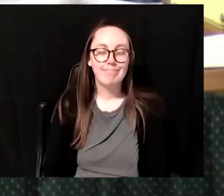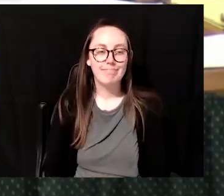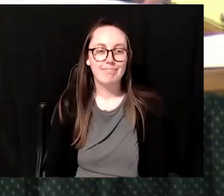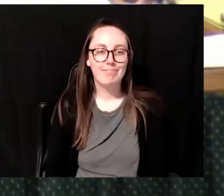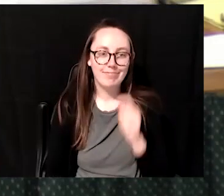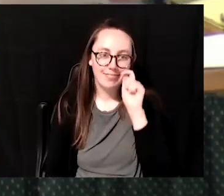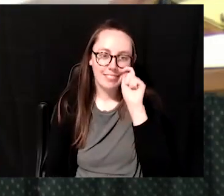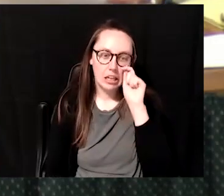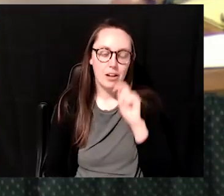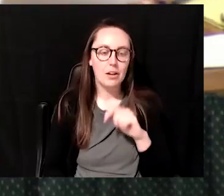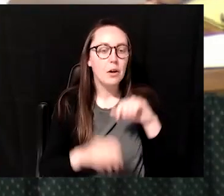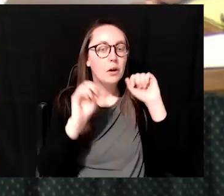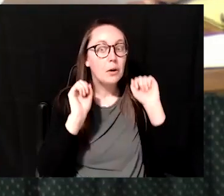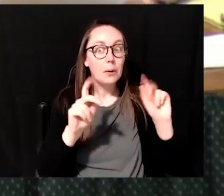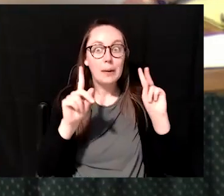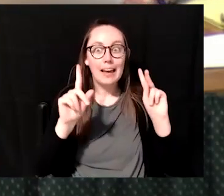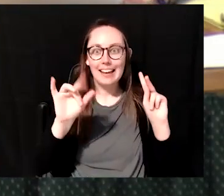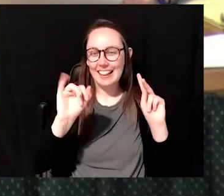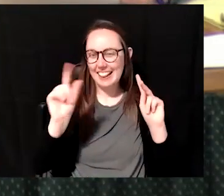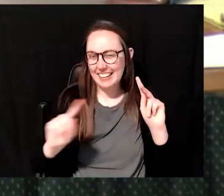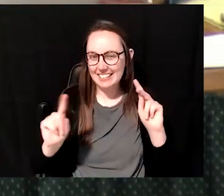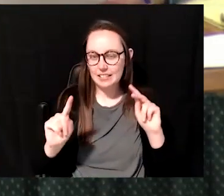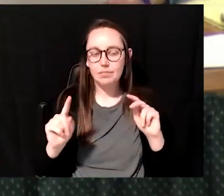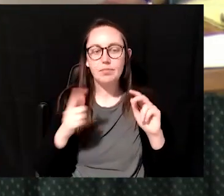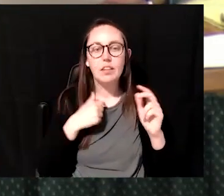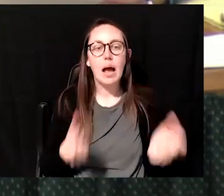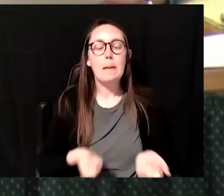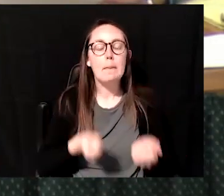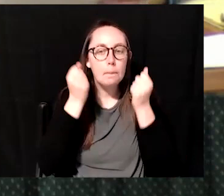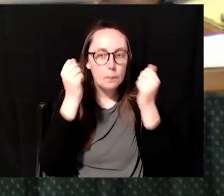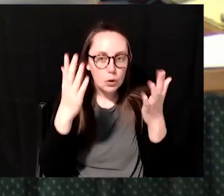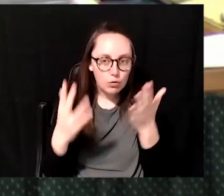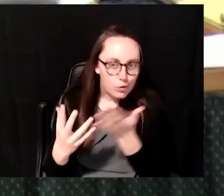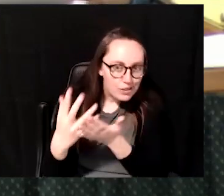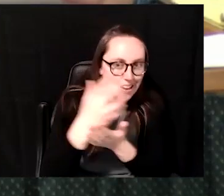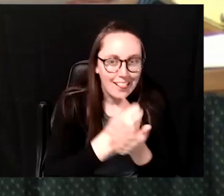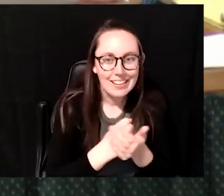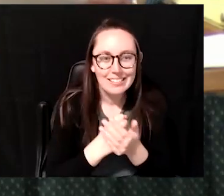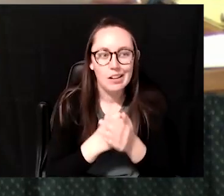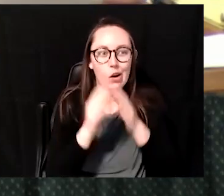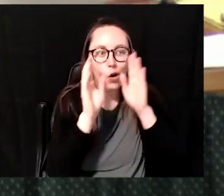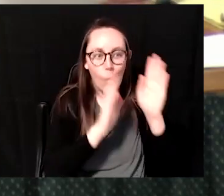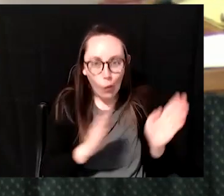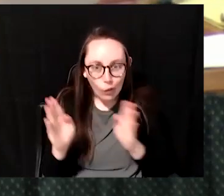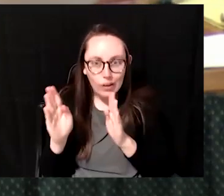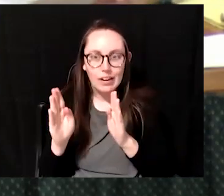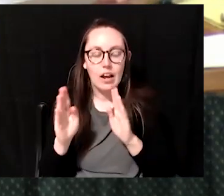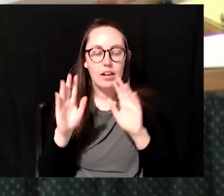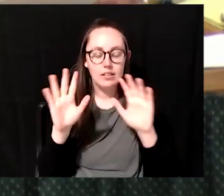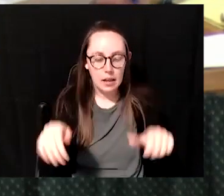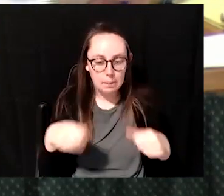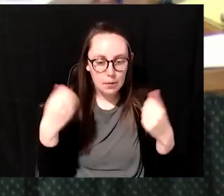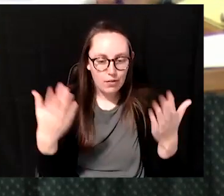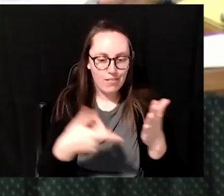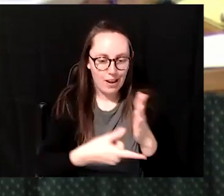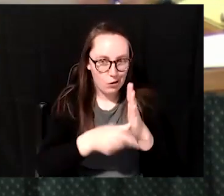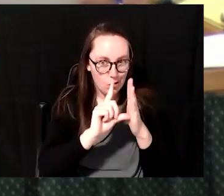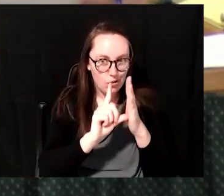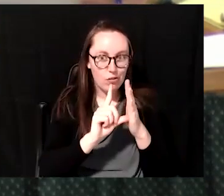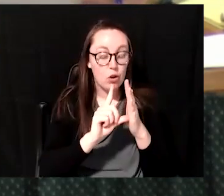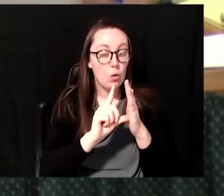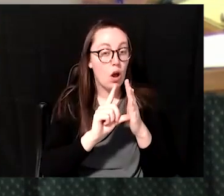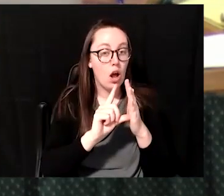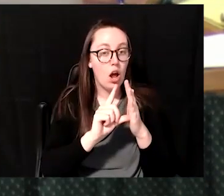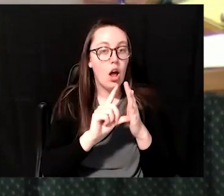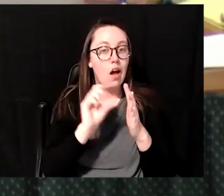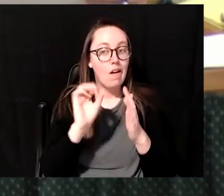okay yep I moved to solicit organize and provide review of proposed Community safety fund